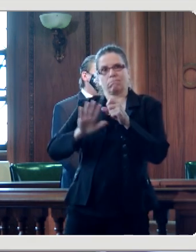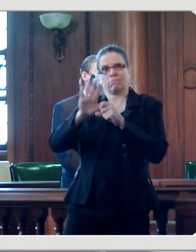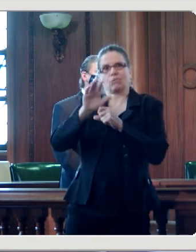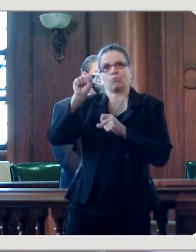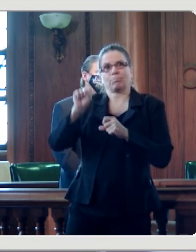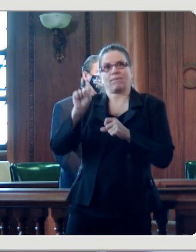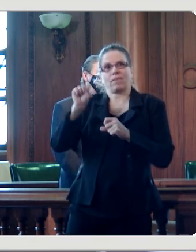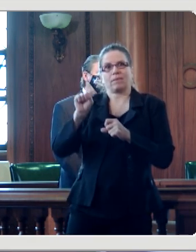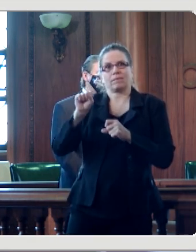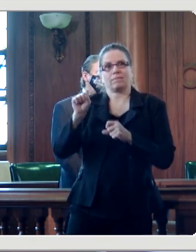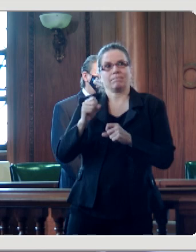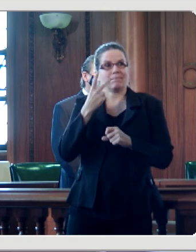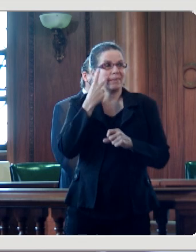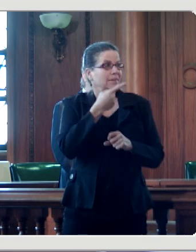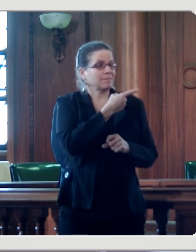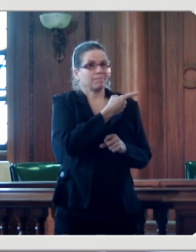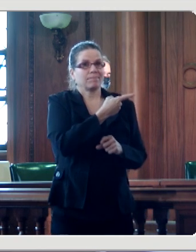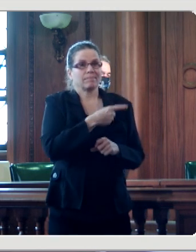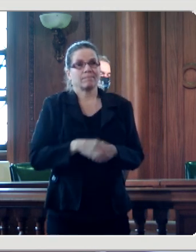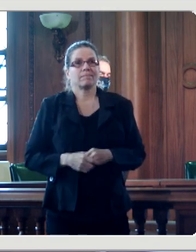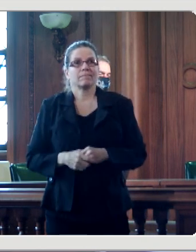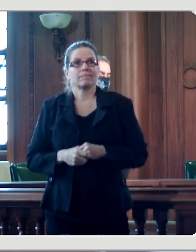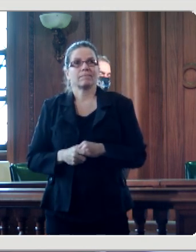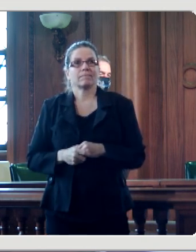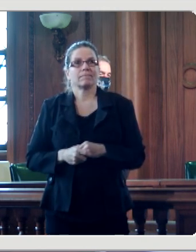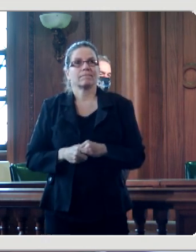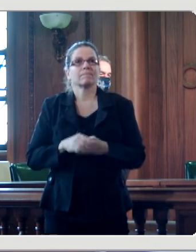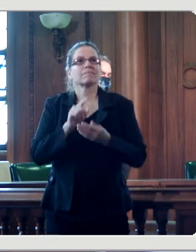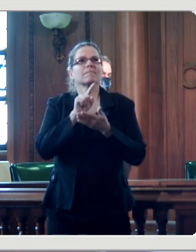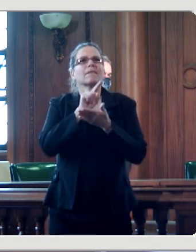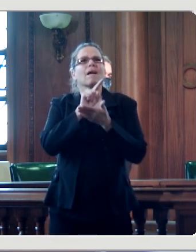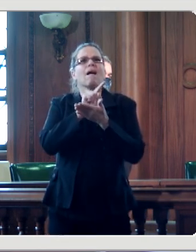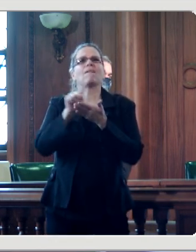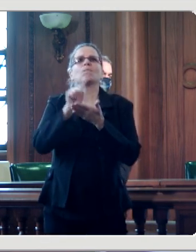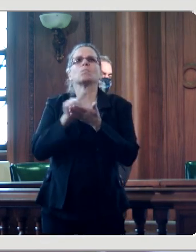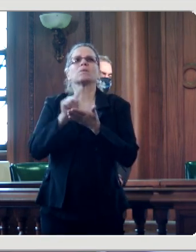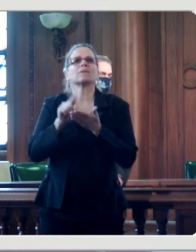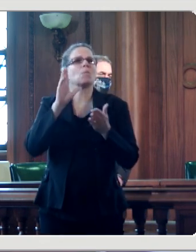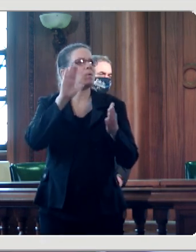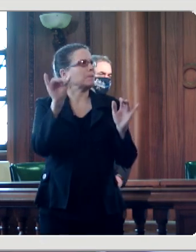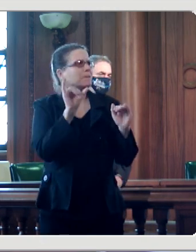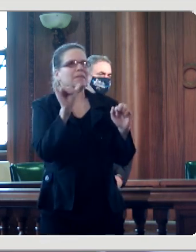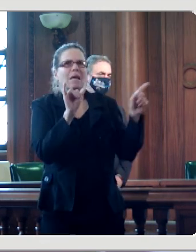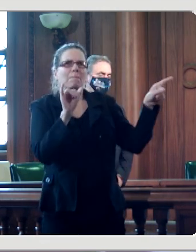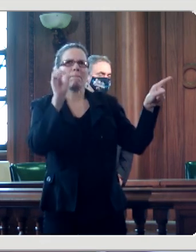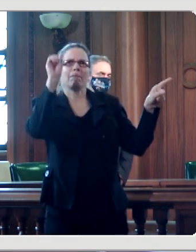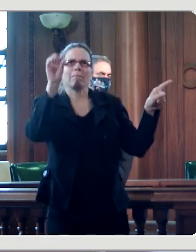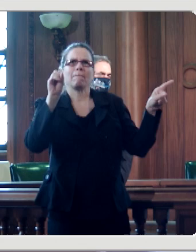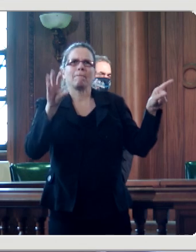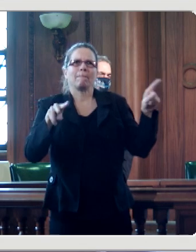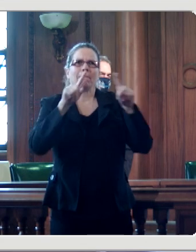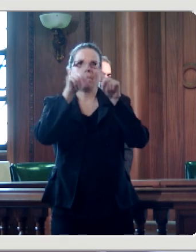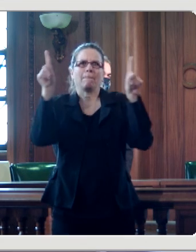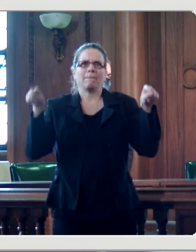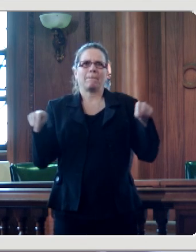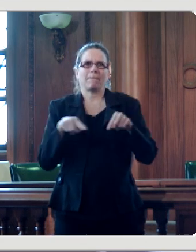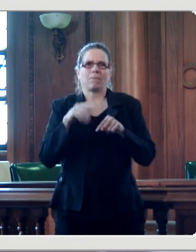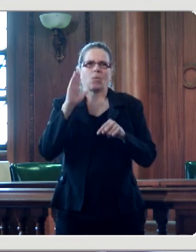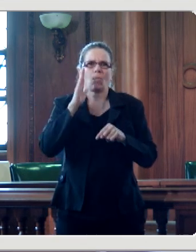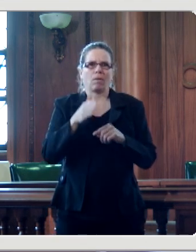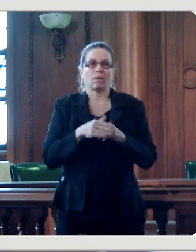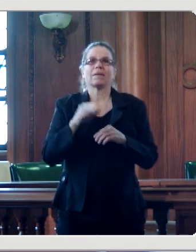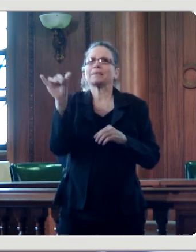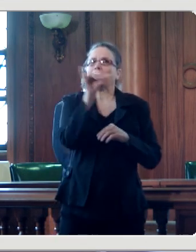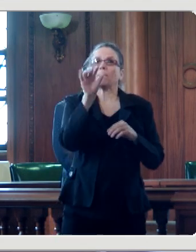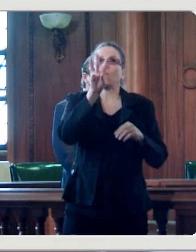we will be updating on a weekly basis the work of the VAX force and the work that's being done.